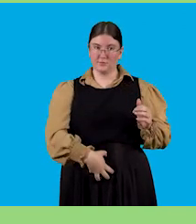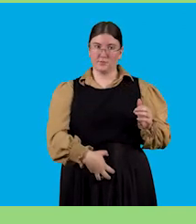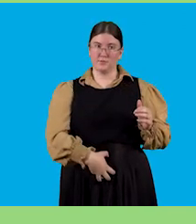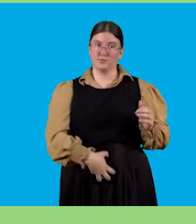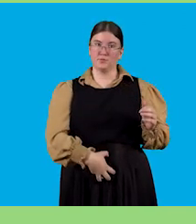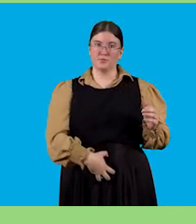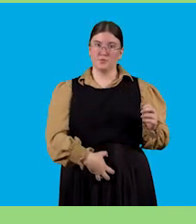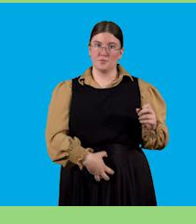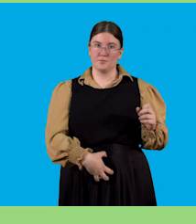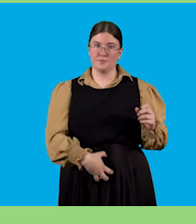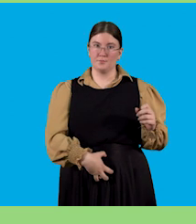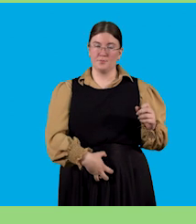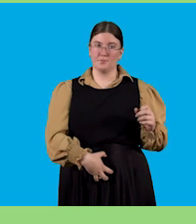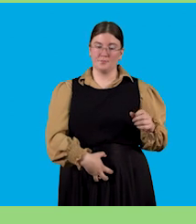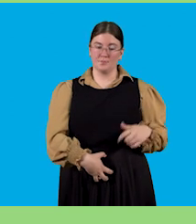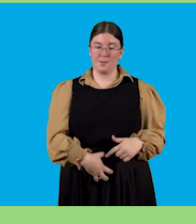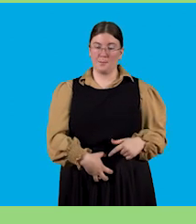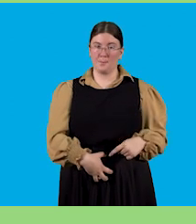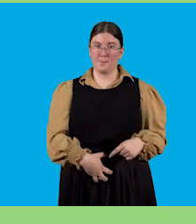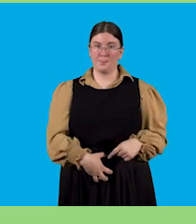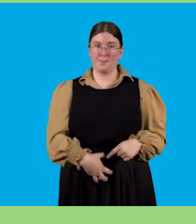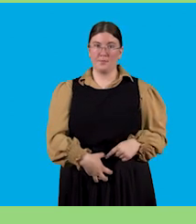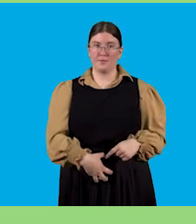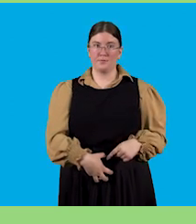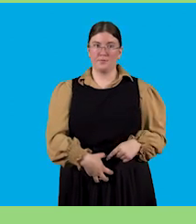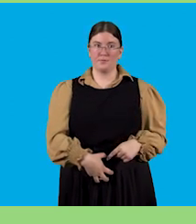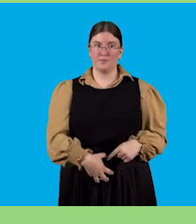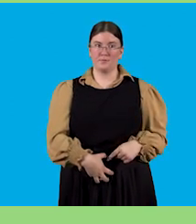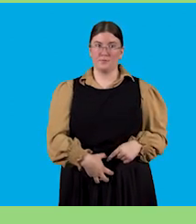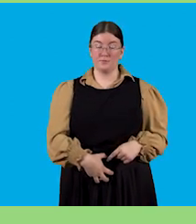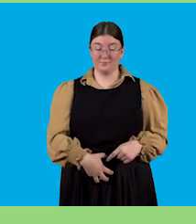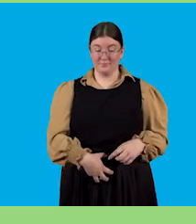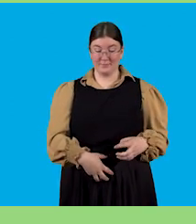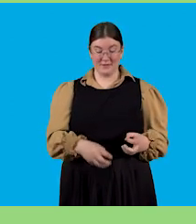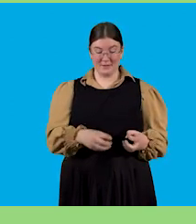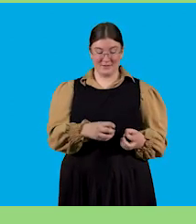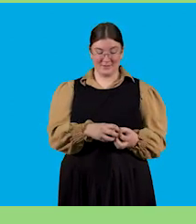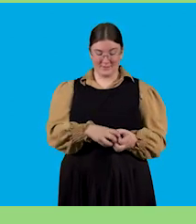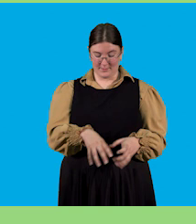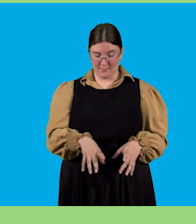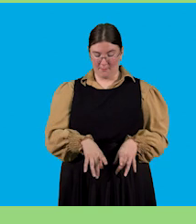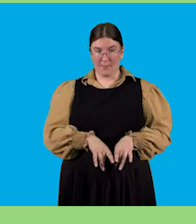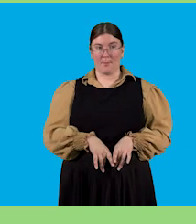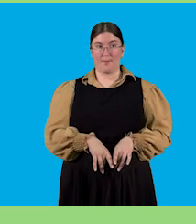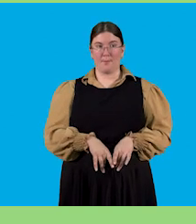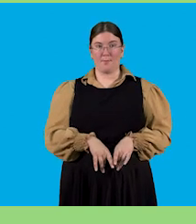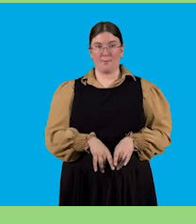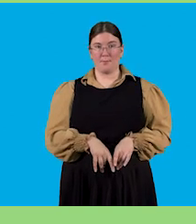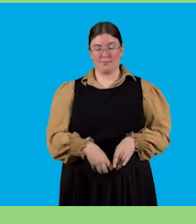hollow muscular organ where a zygote implants